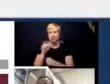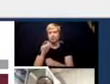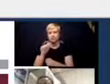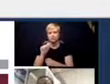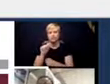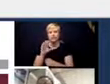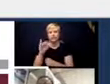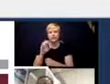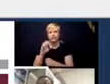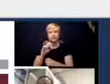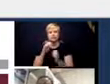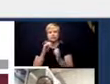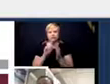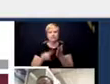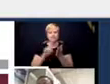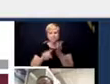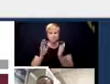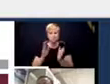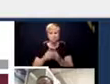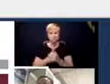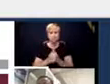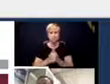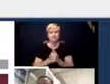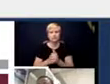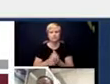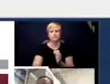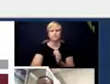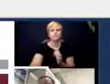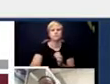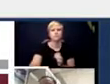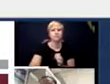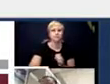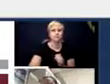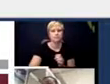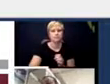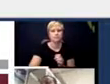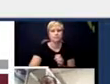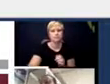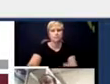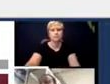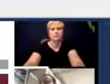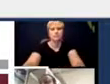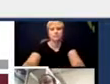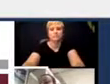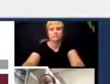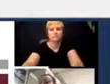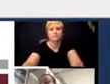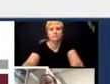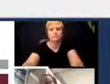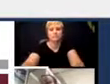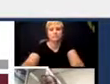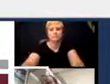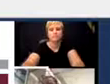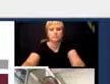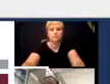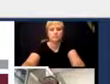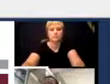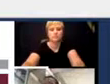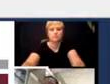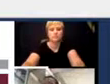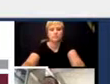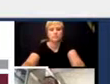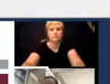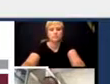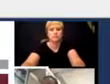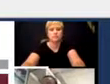start by the end of this month. We will have a robust IT system that will fuel the engine to make sure that this information is tracked